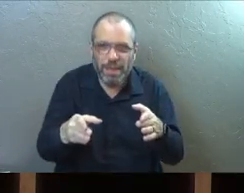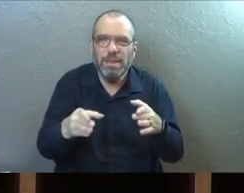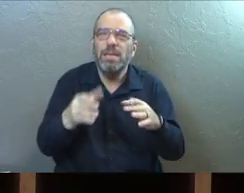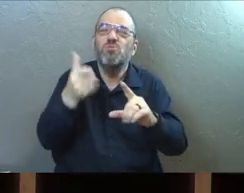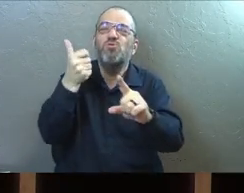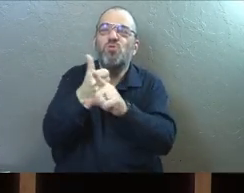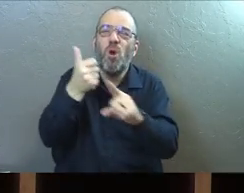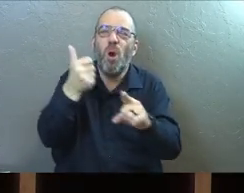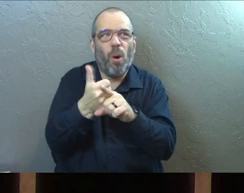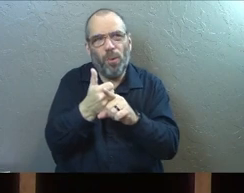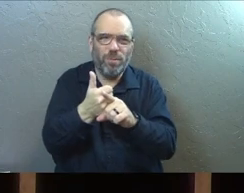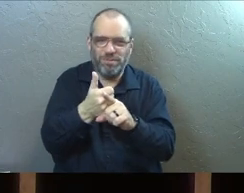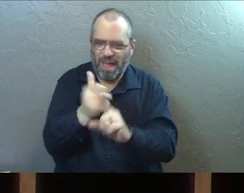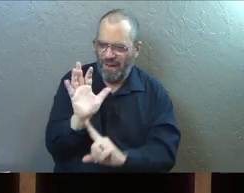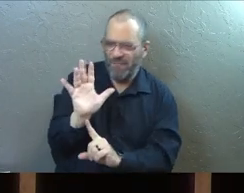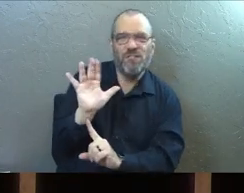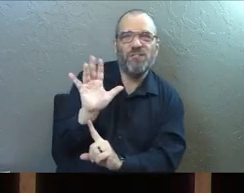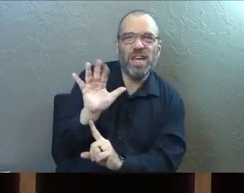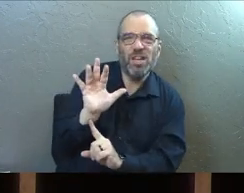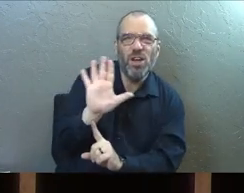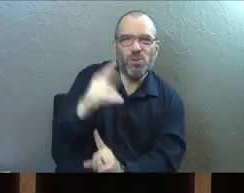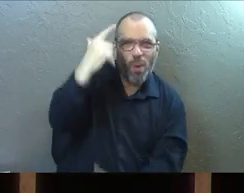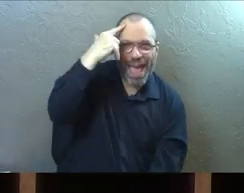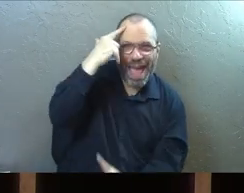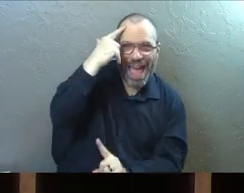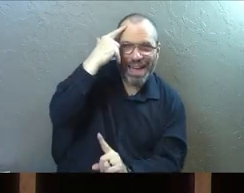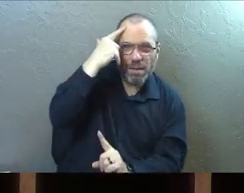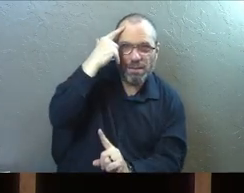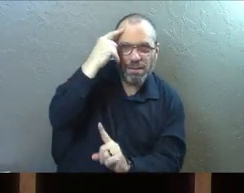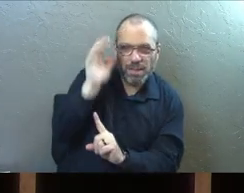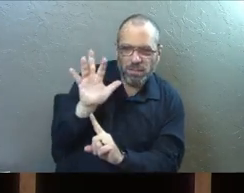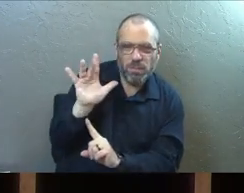get your own pillar of flame above your head.